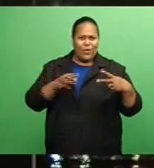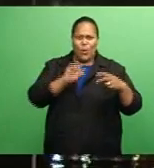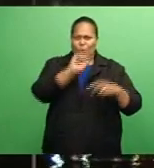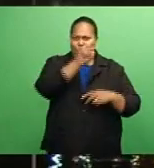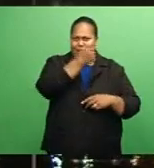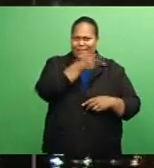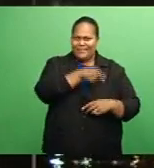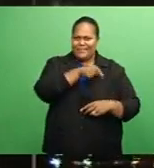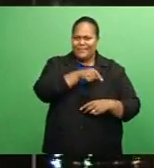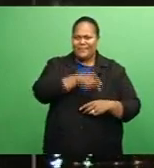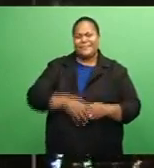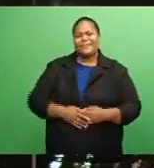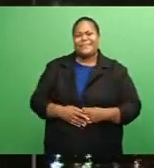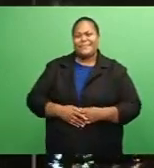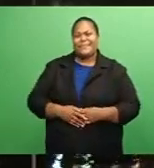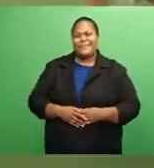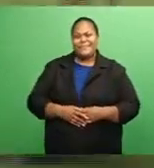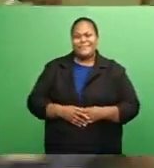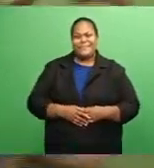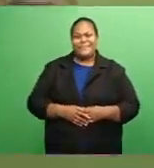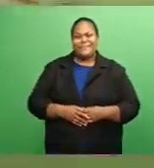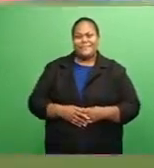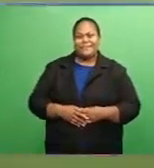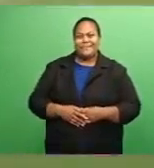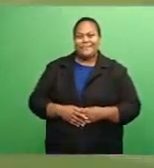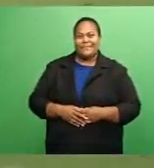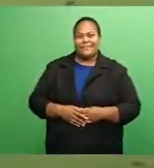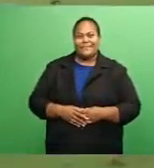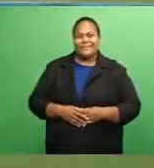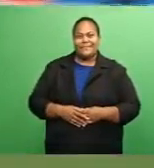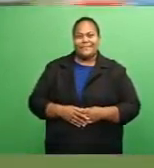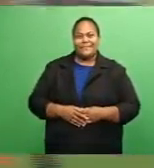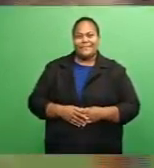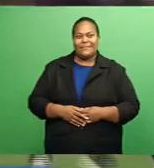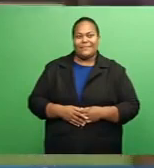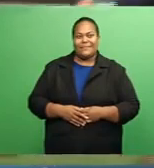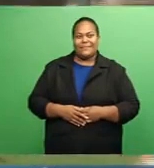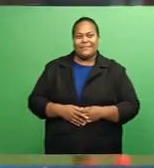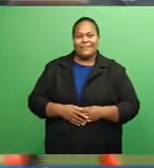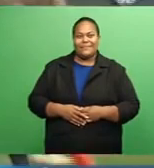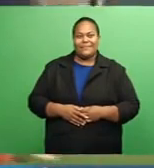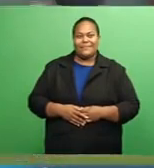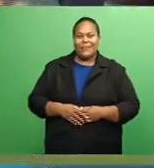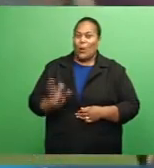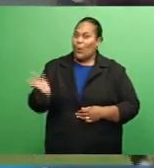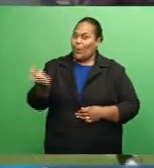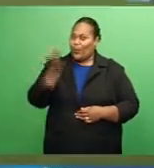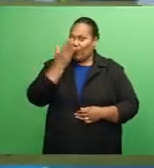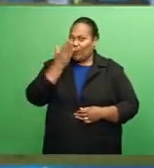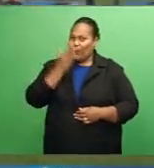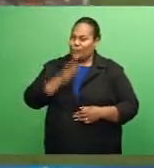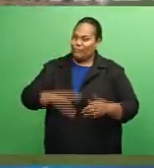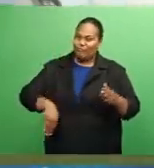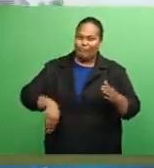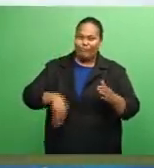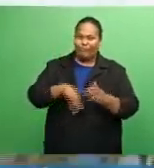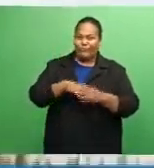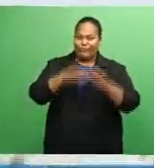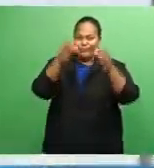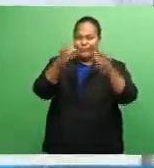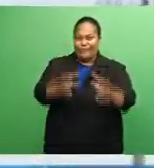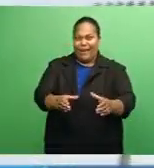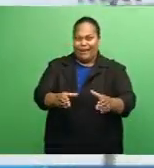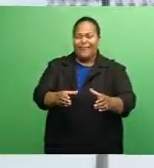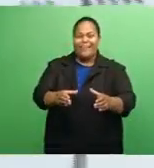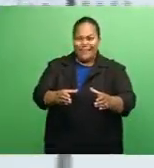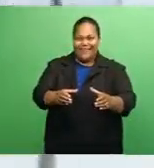Talema Teirukula has more. Still the winger tries to... A last-minute converted try by Simeli Karadia sealed the win